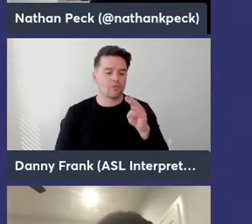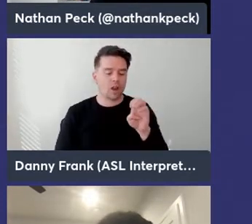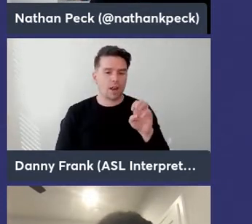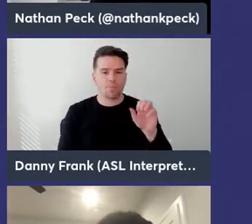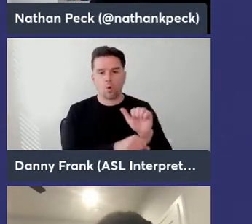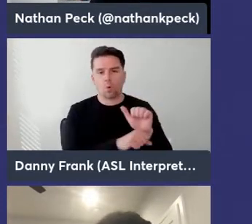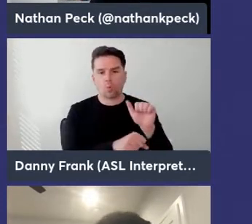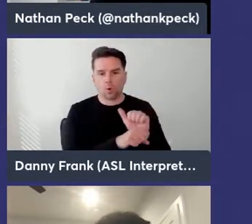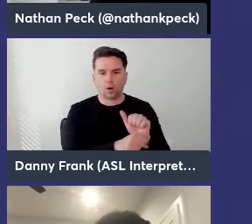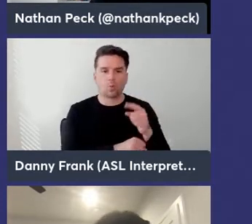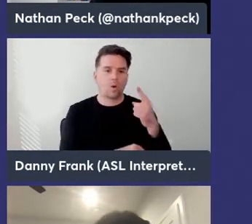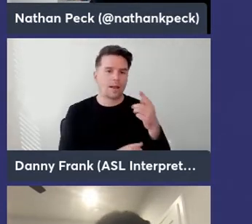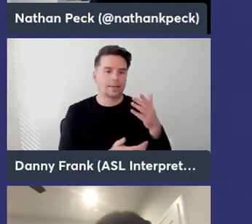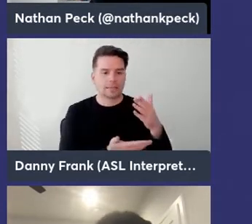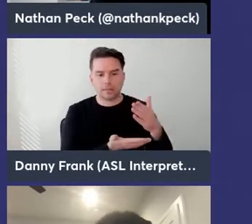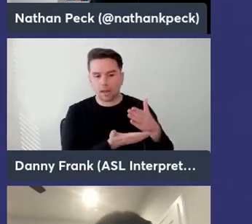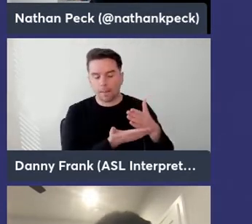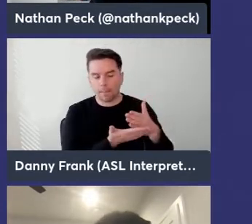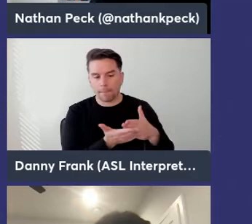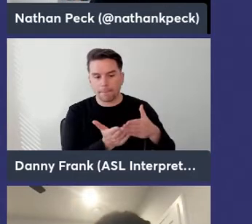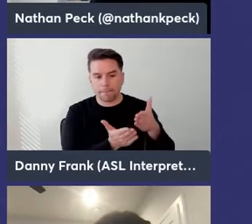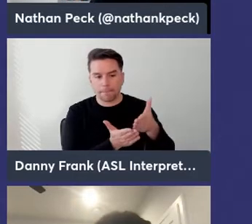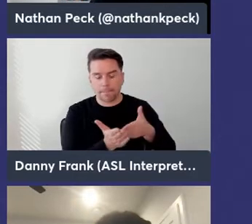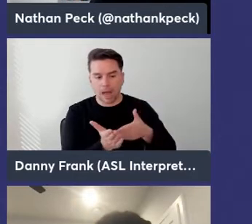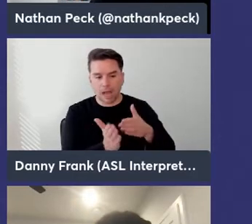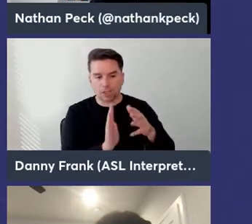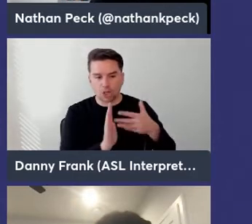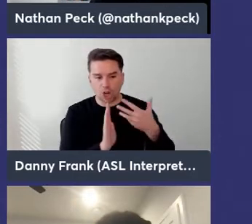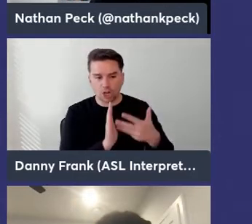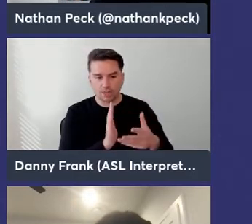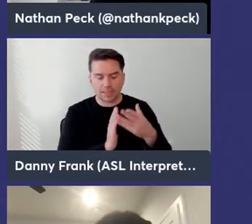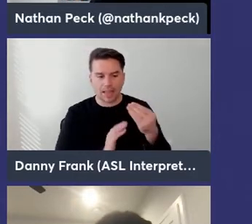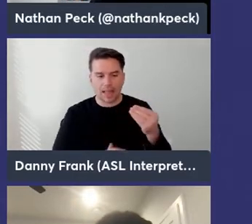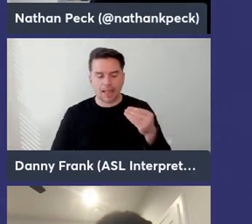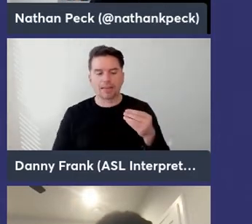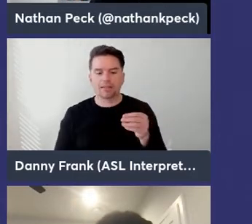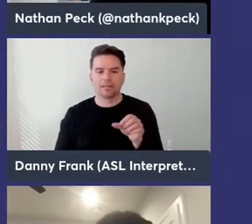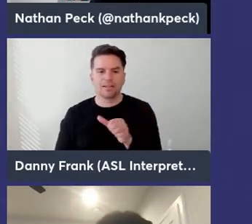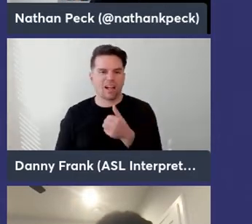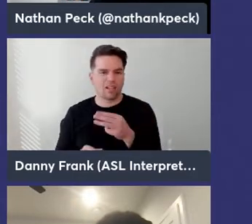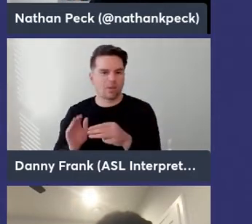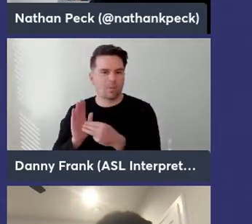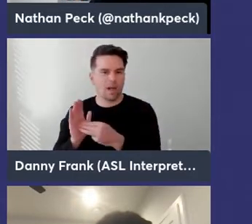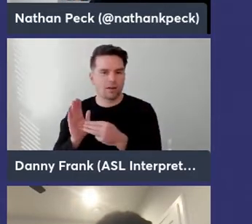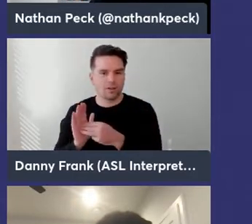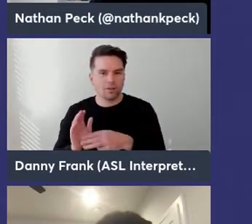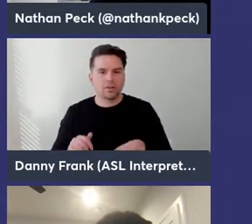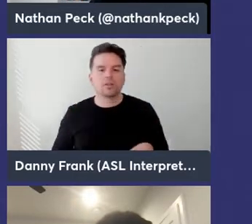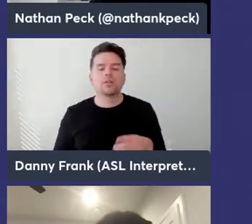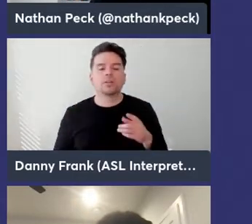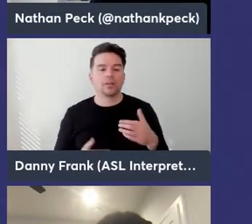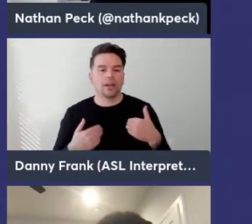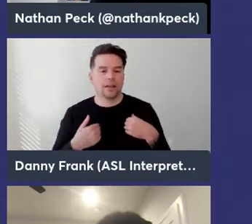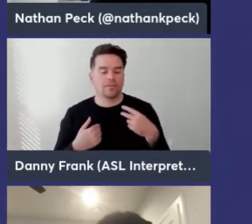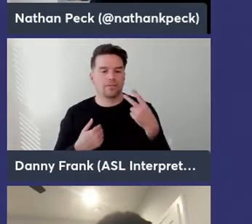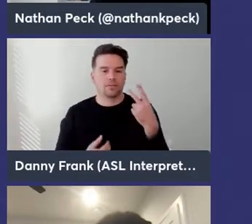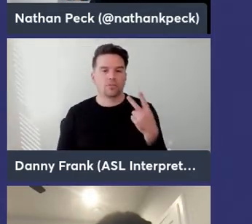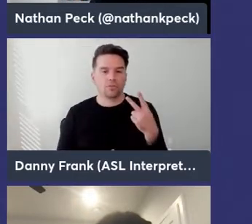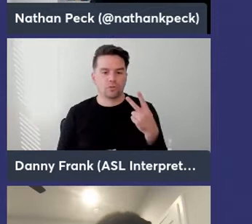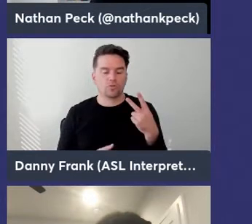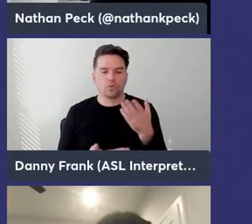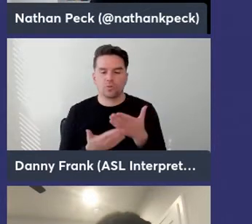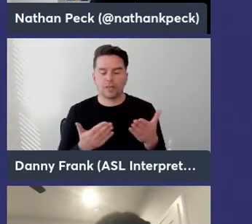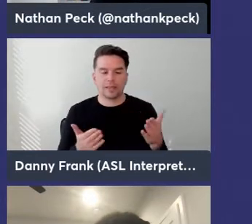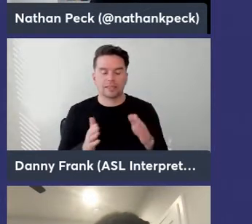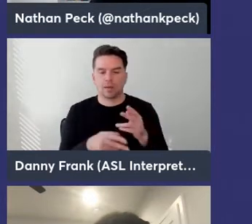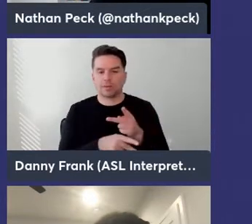a TensorRT model. And as Saurabh mentioned, SageMaker takes care of two important heavy lifting for our customers. One is